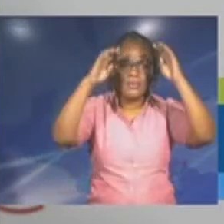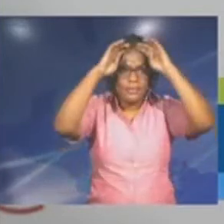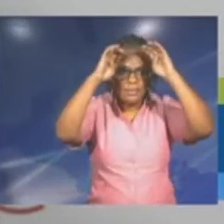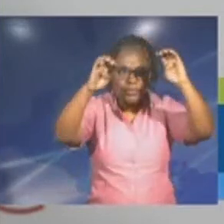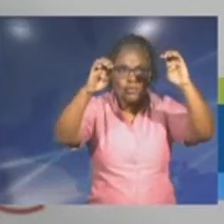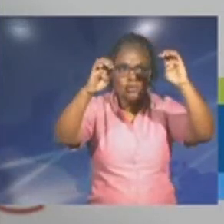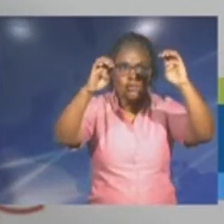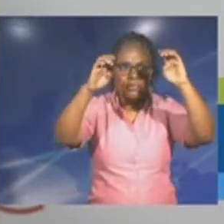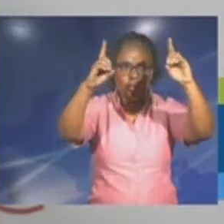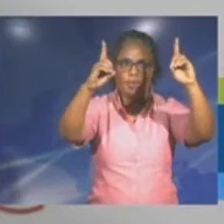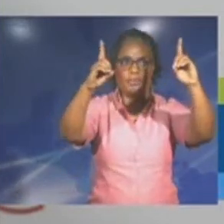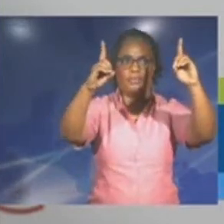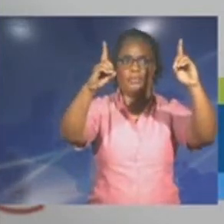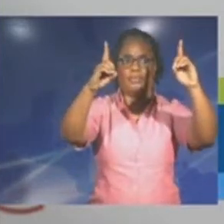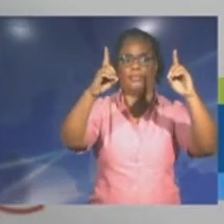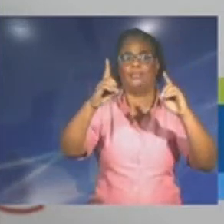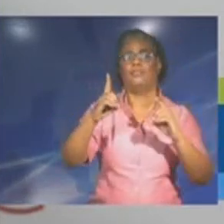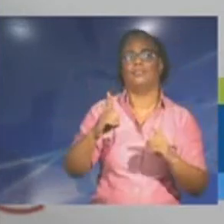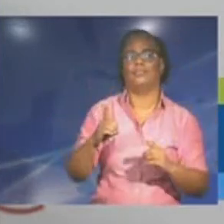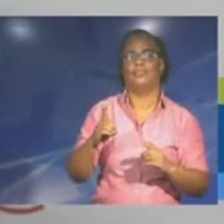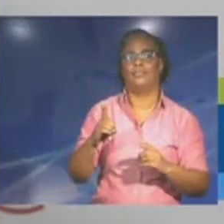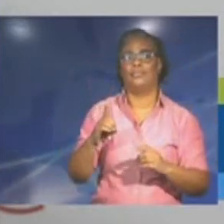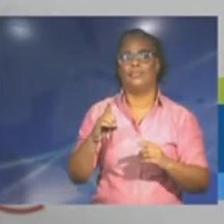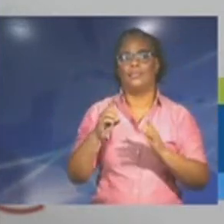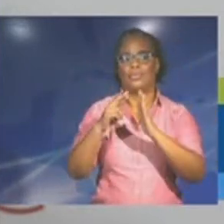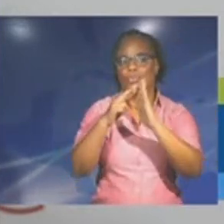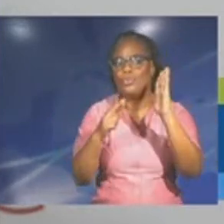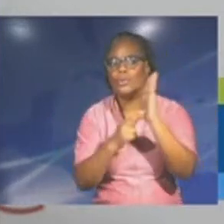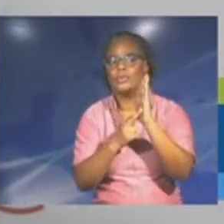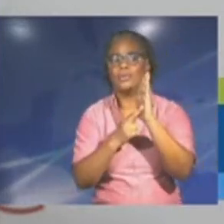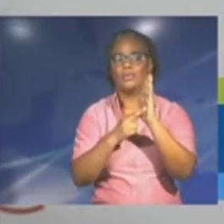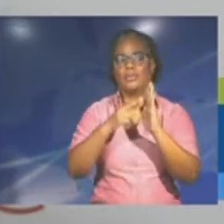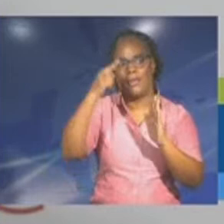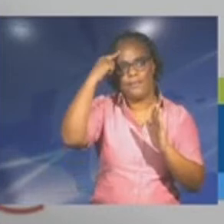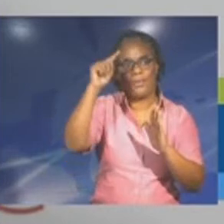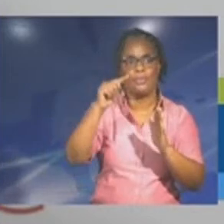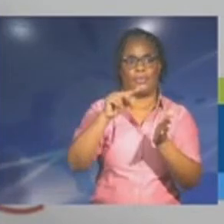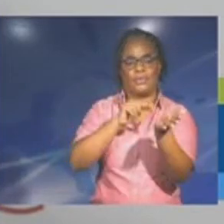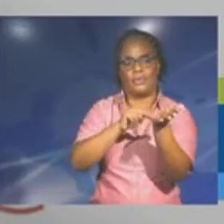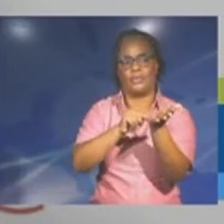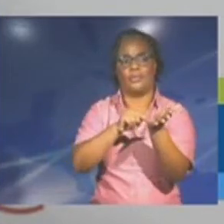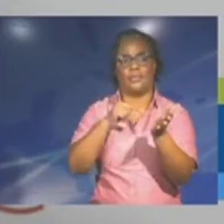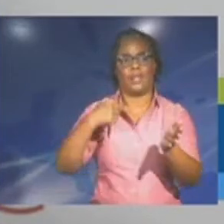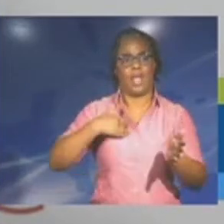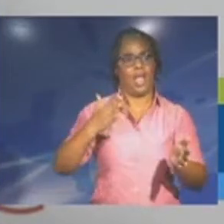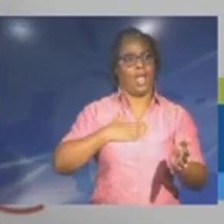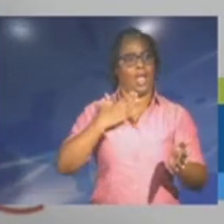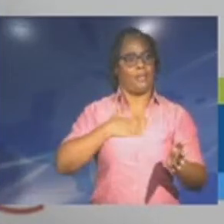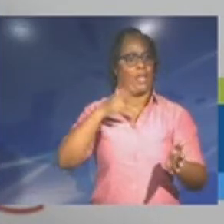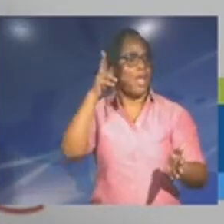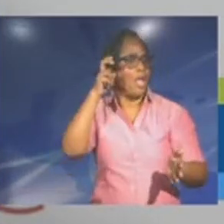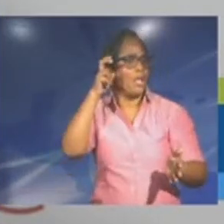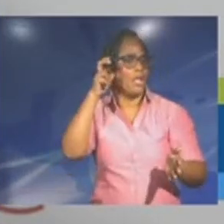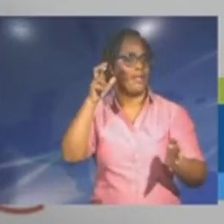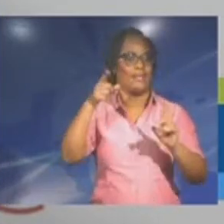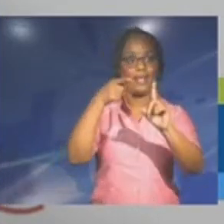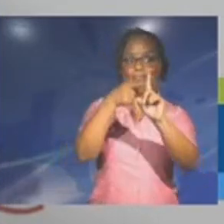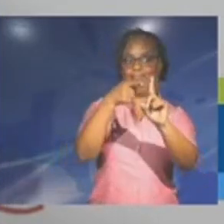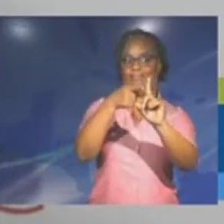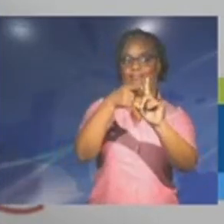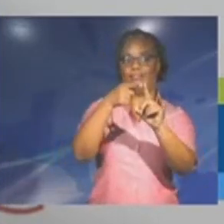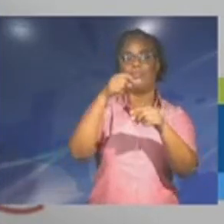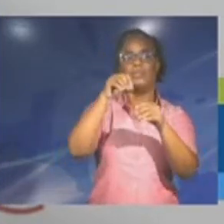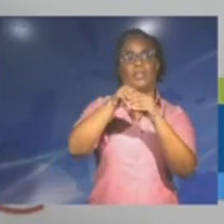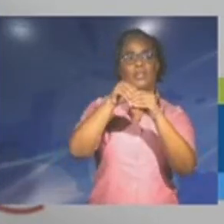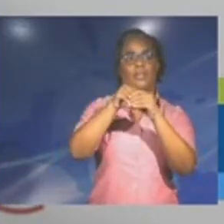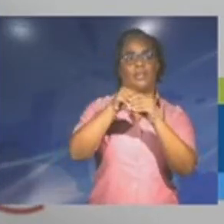across the different schools for nursing. I am happy to report that Nurse Betty Ann Pilgrim, who was charged with that, has finished